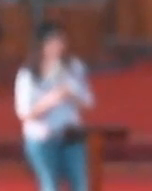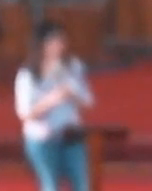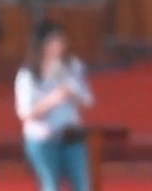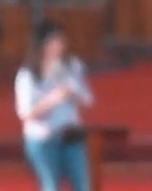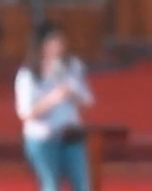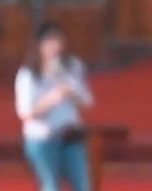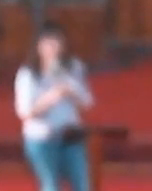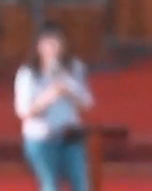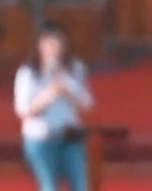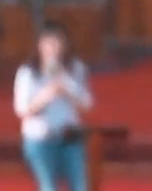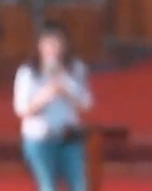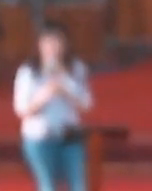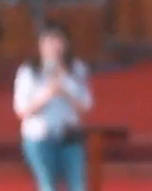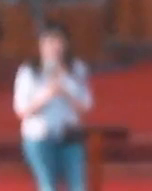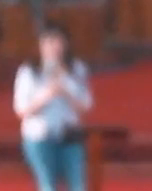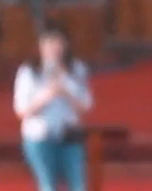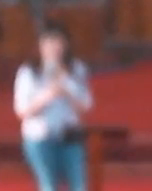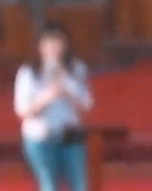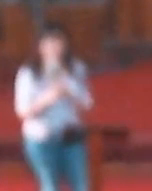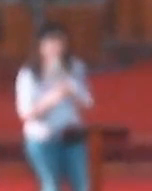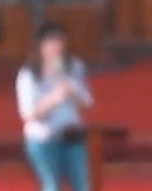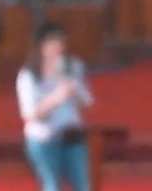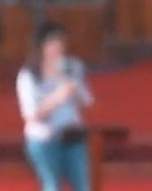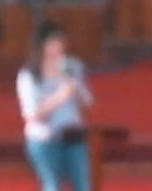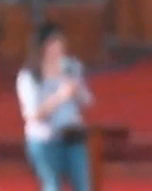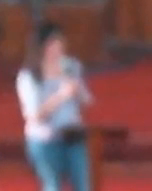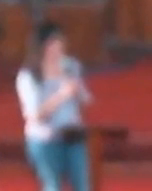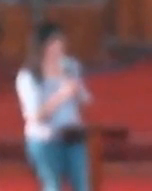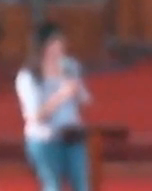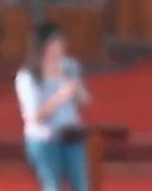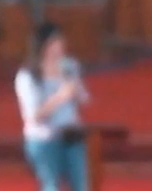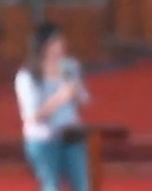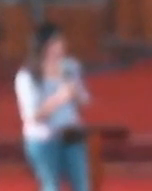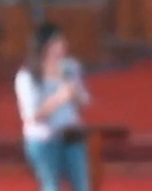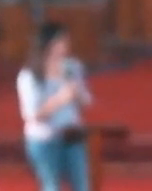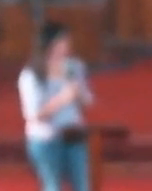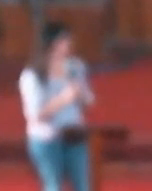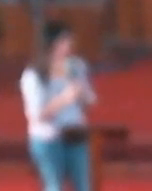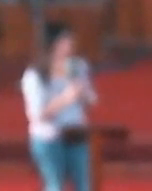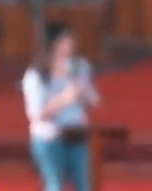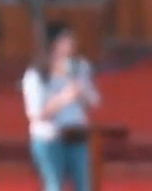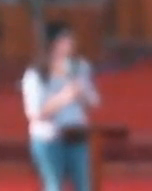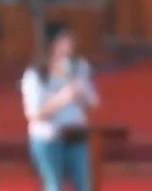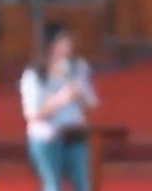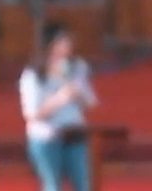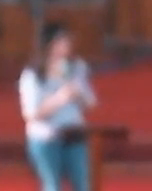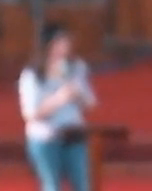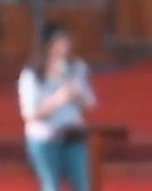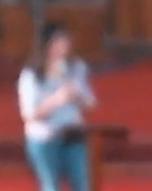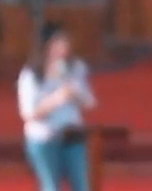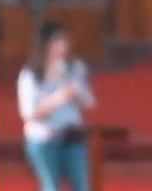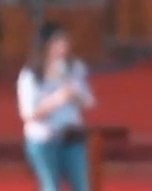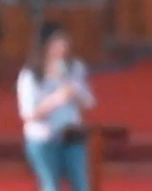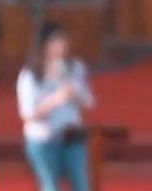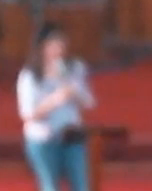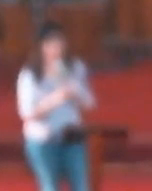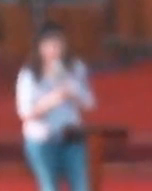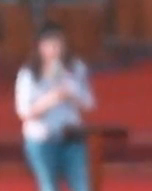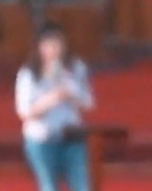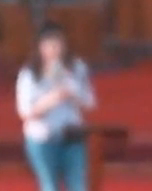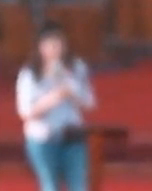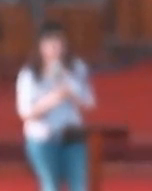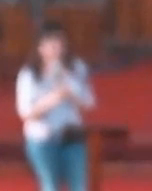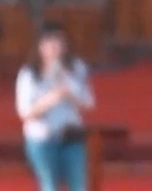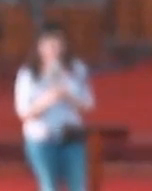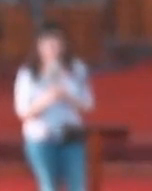semanas a hablarnos de eso. And we have a special guest in 2 weeks that's going to speak to us about that. Padre de familia, tú puedes hacer mucho bien y mucho mal con